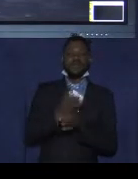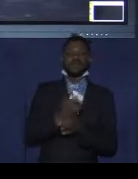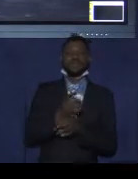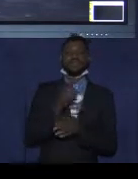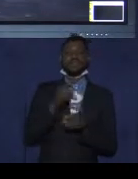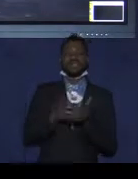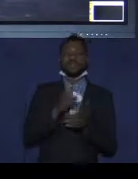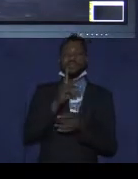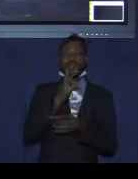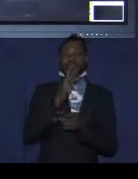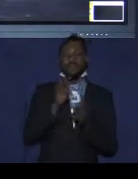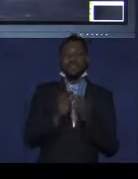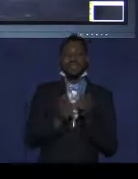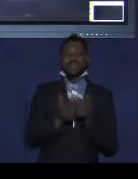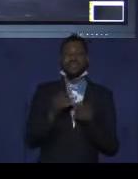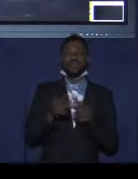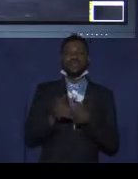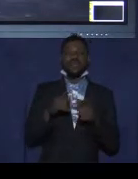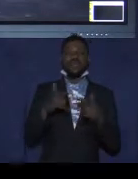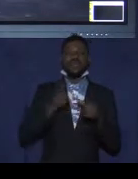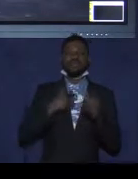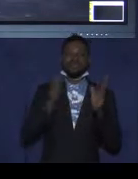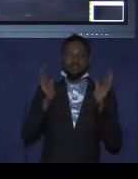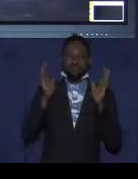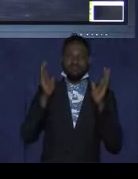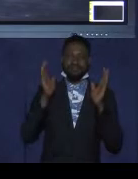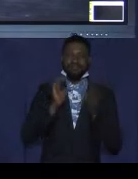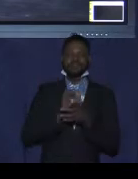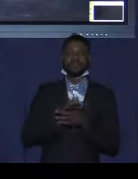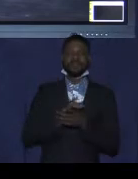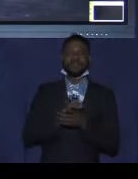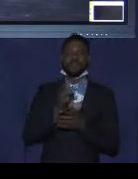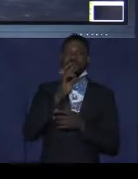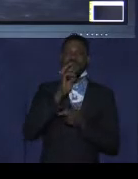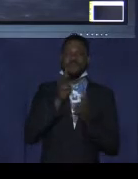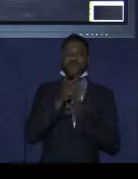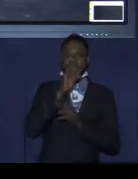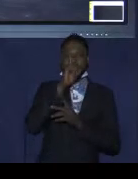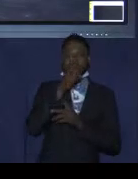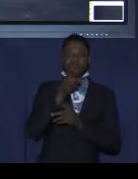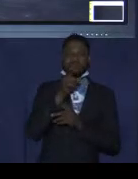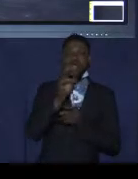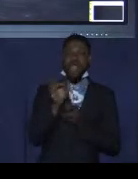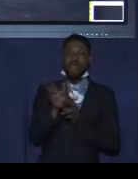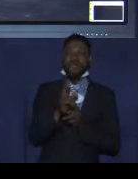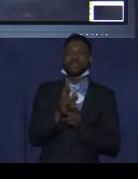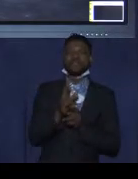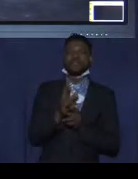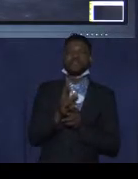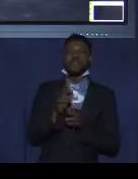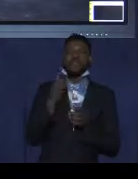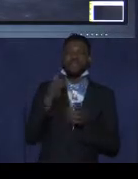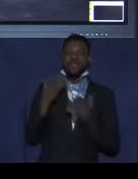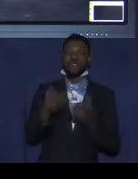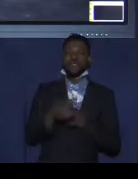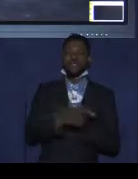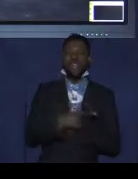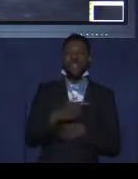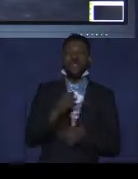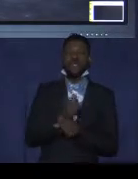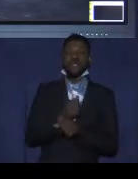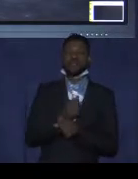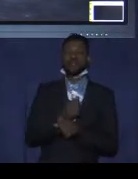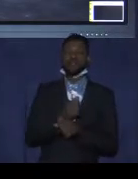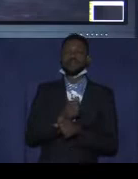got. This one was quite easy. So let me celebrate you with a chair. You are very smart, and you are ready for